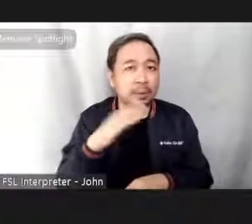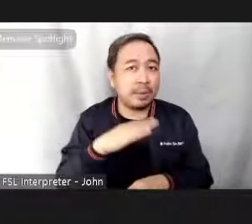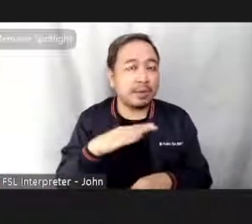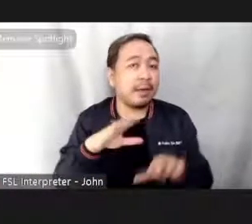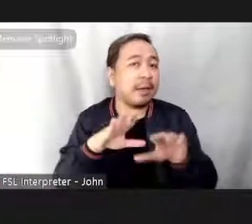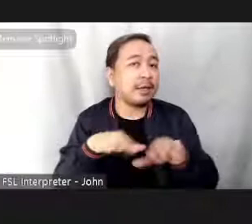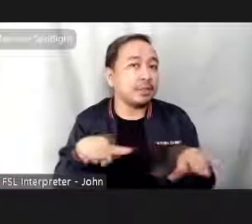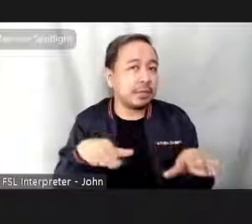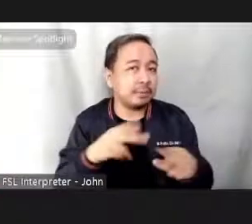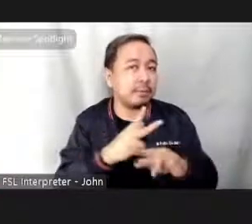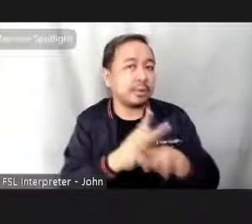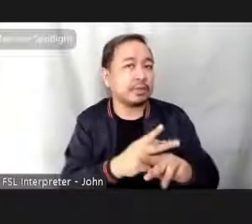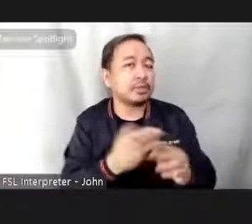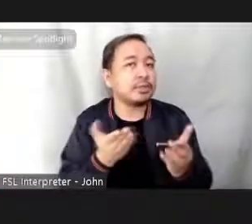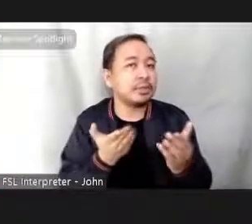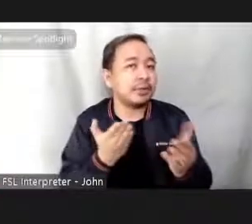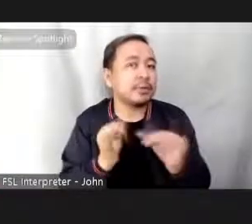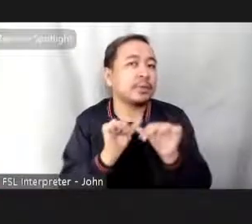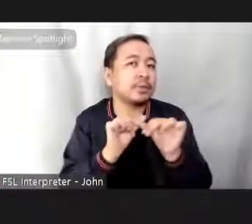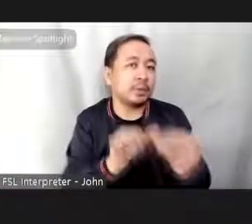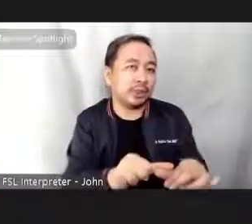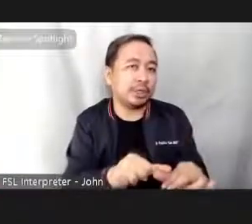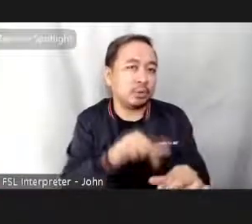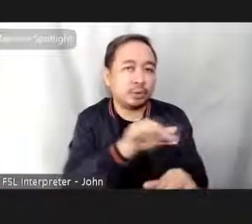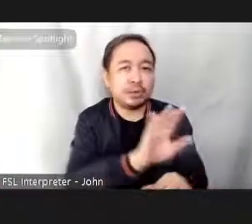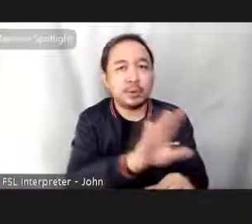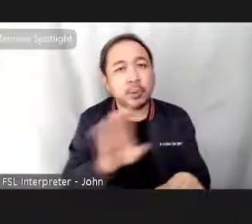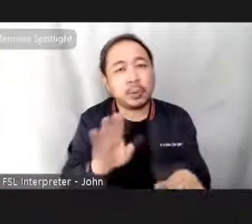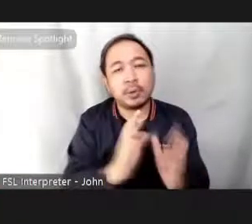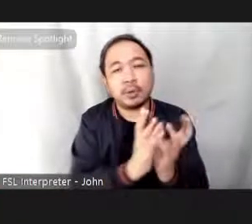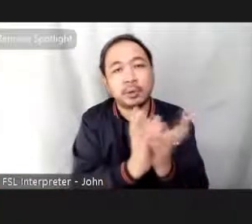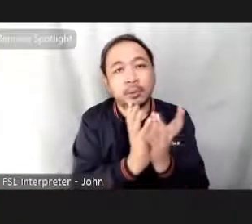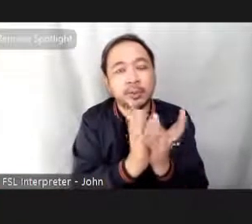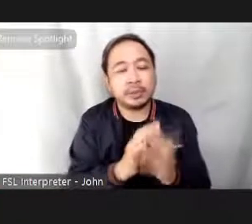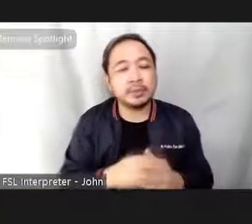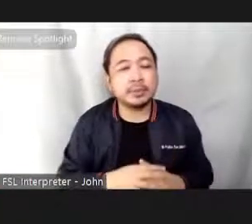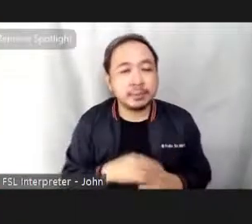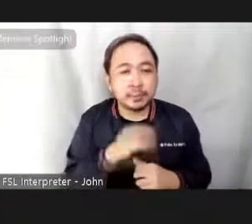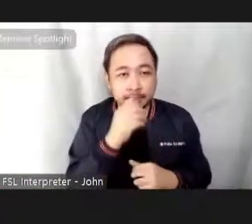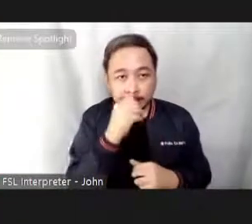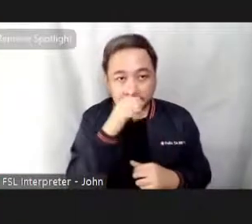protection services continue in the communities.